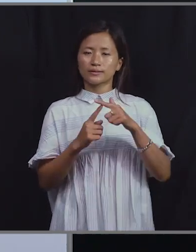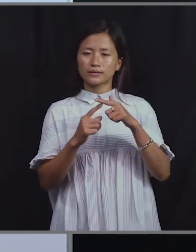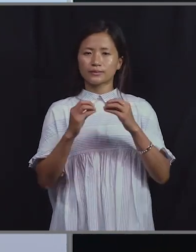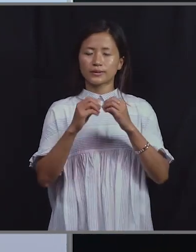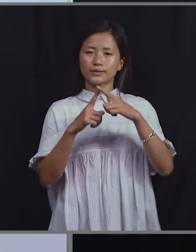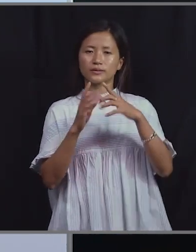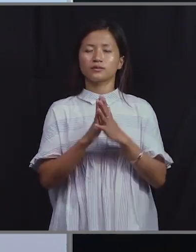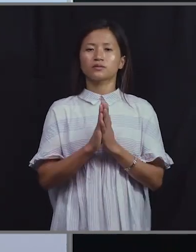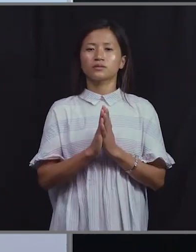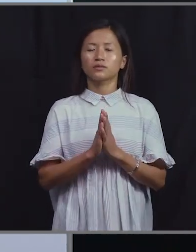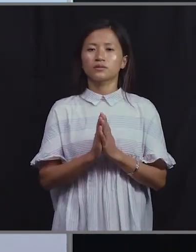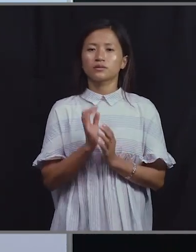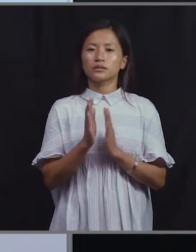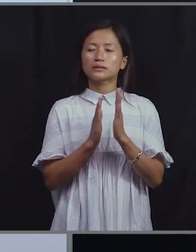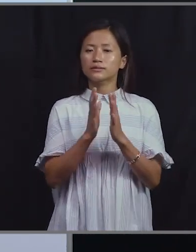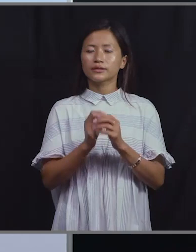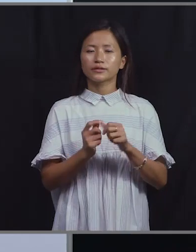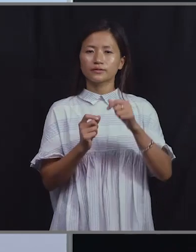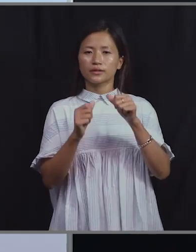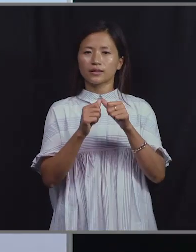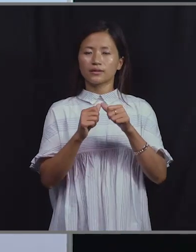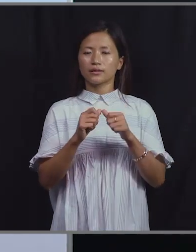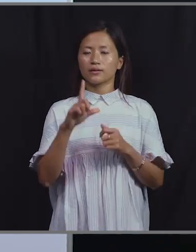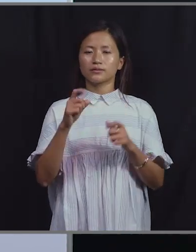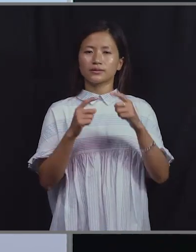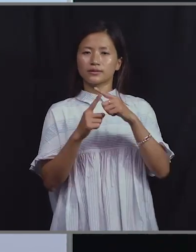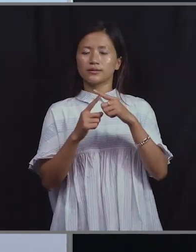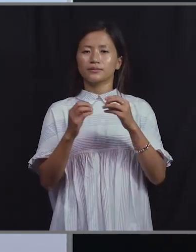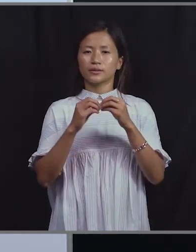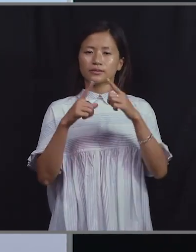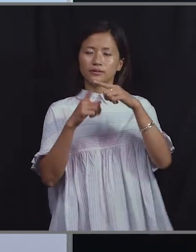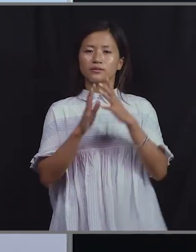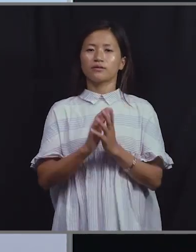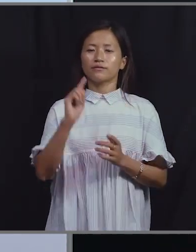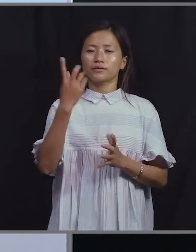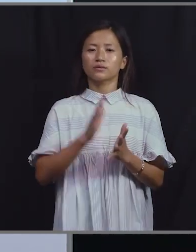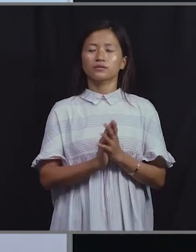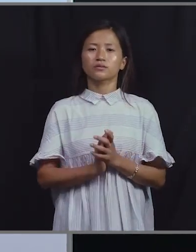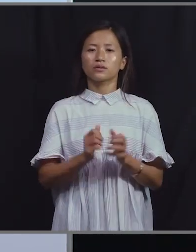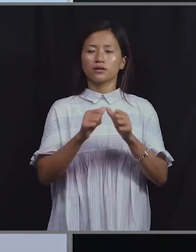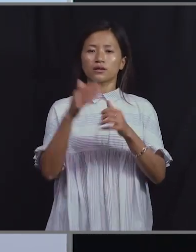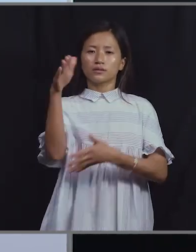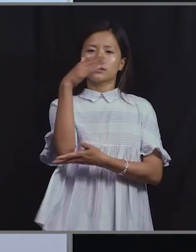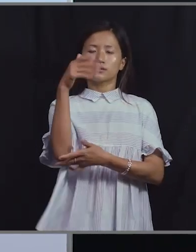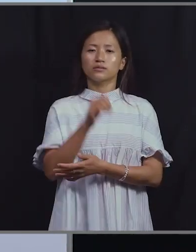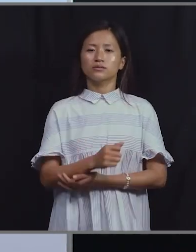LTBT. The signing of the LTBT that happened in the 1st of